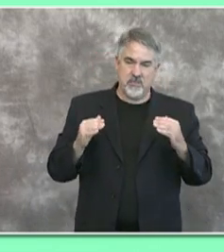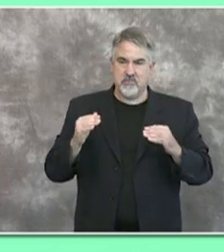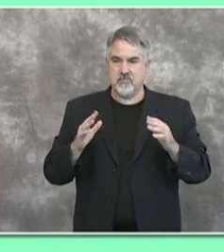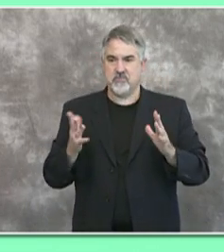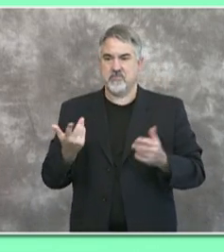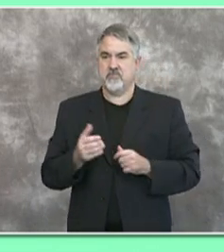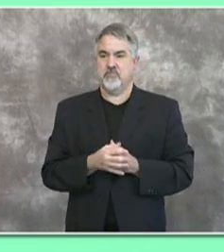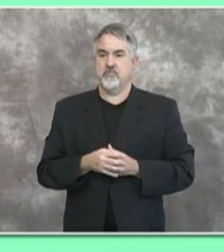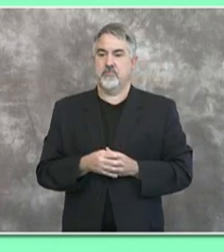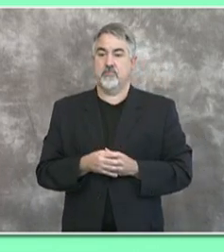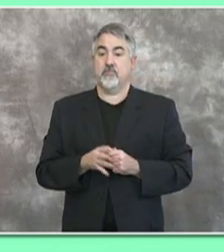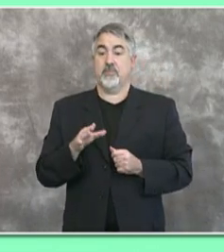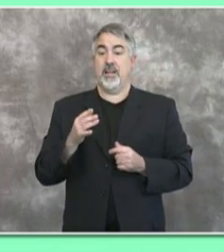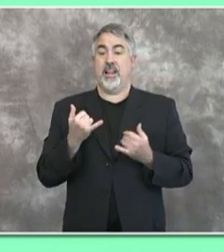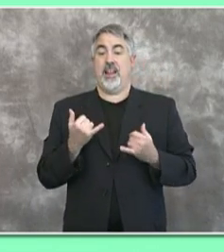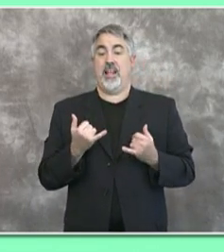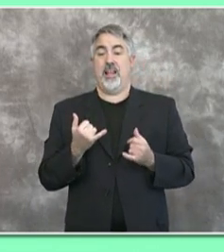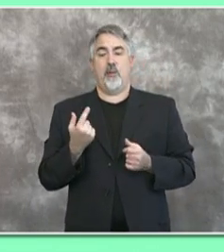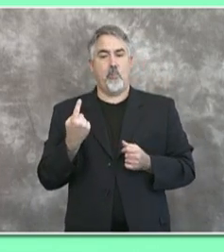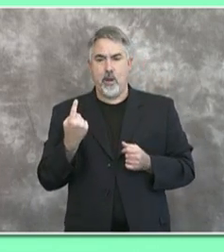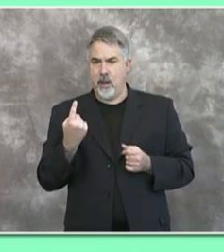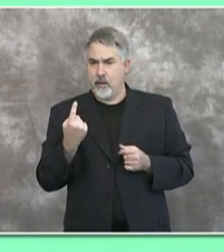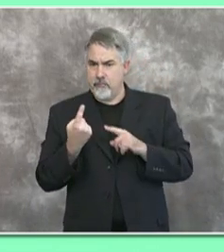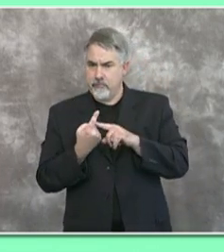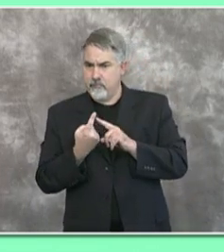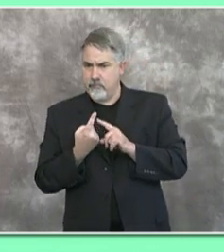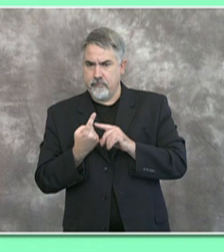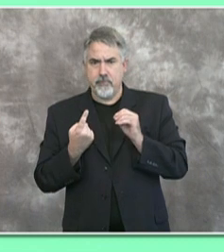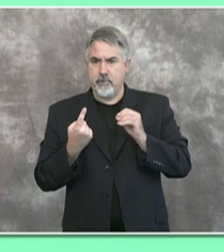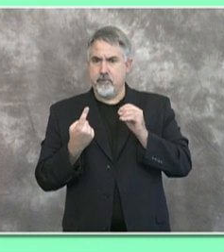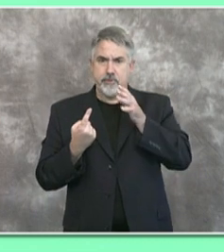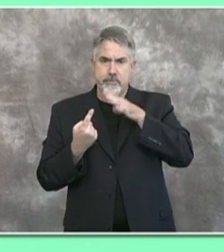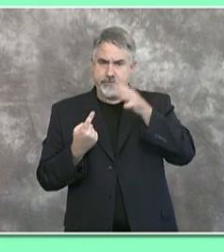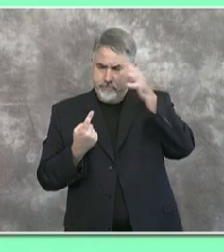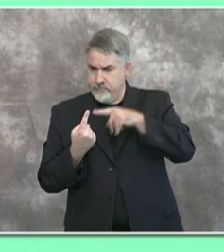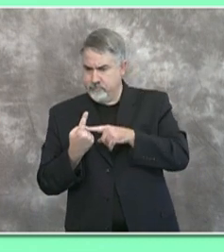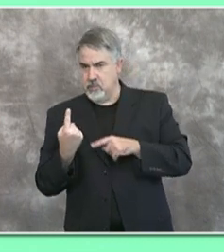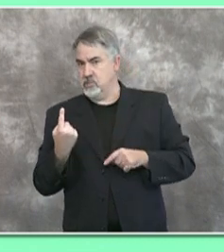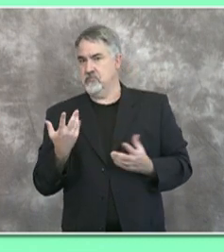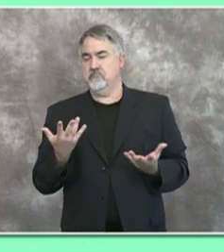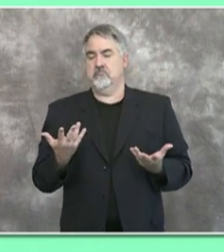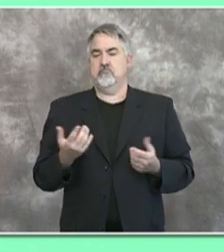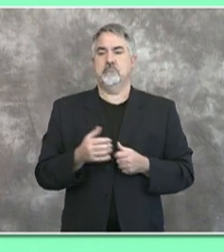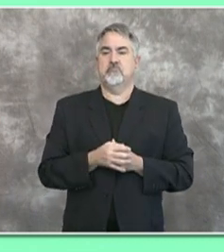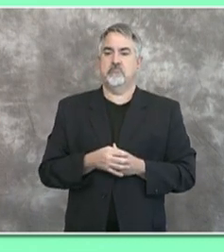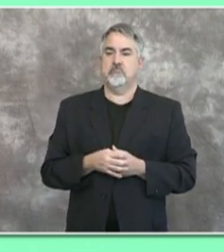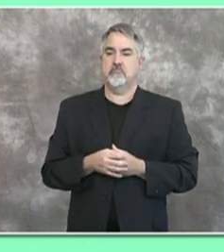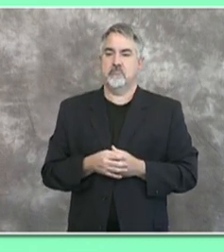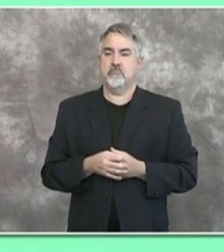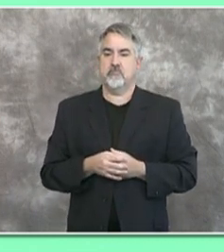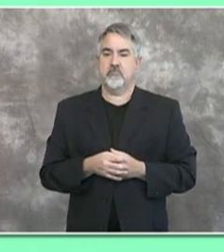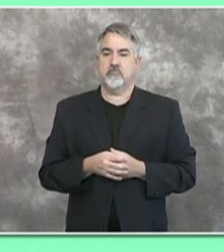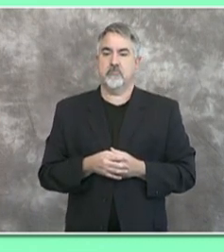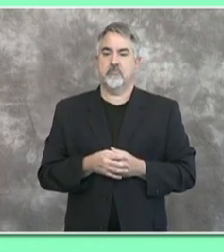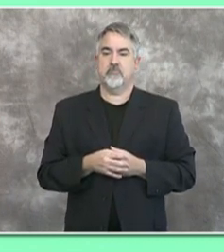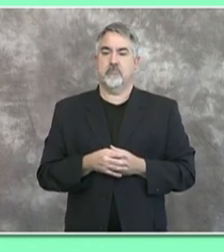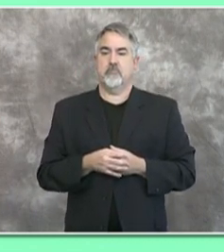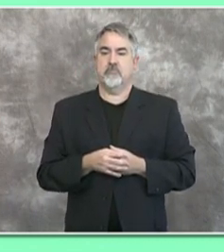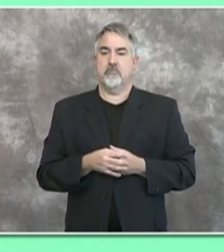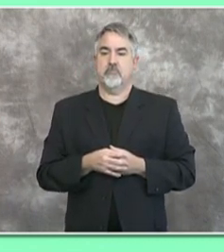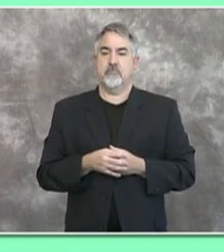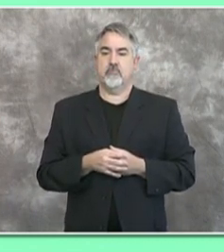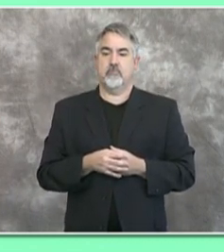And now we only have one individual that has no gender identified for them. There